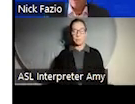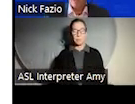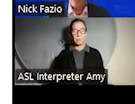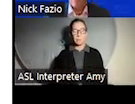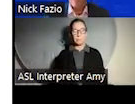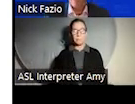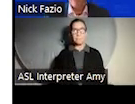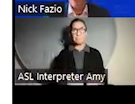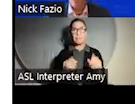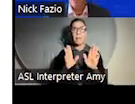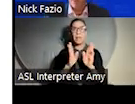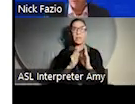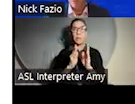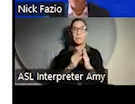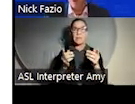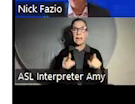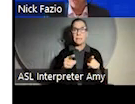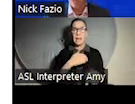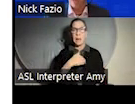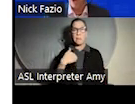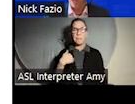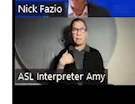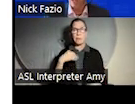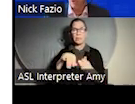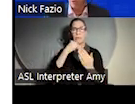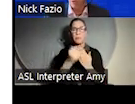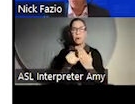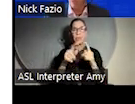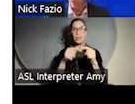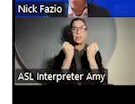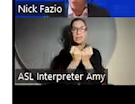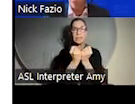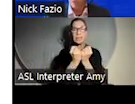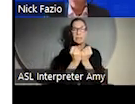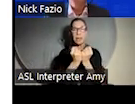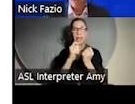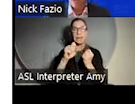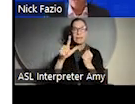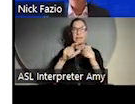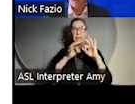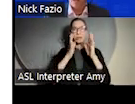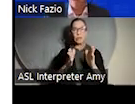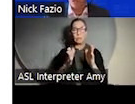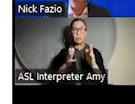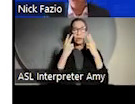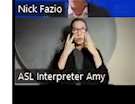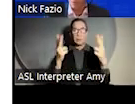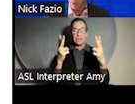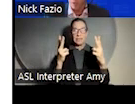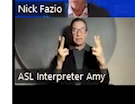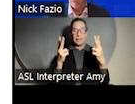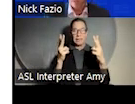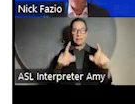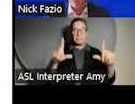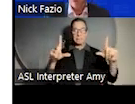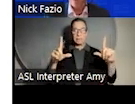And during this evening's meeting, only members of the project team and our ASL interpreters will be on video. Attendees will not have video and will be